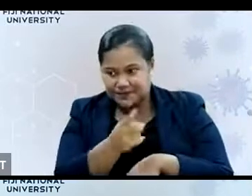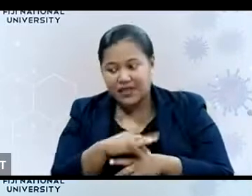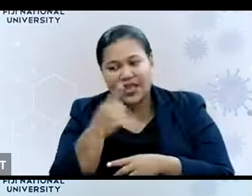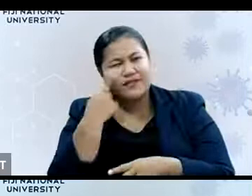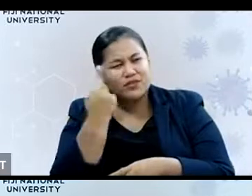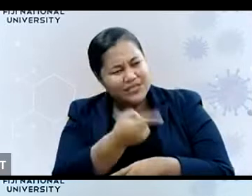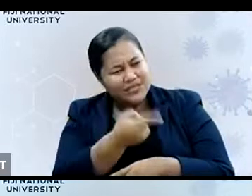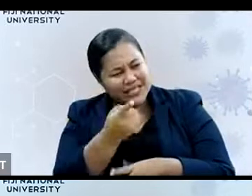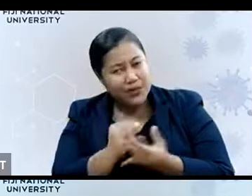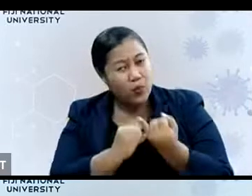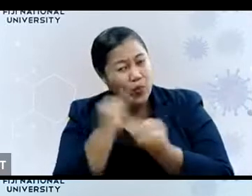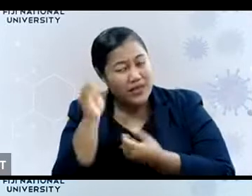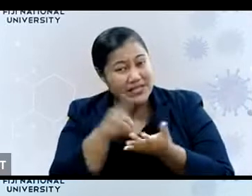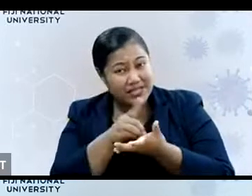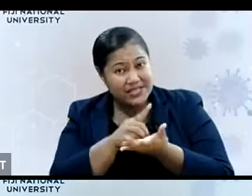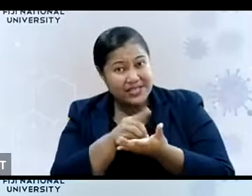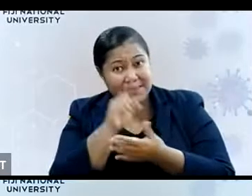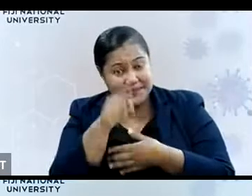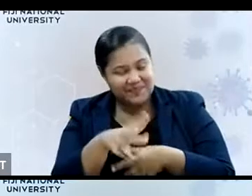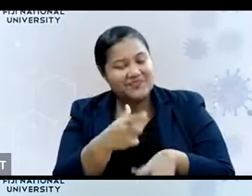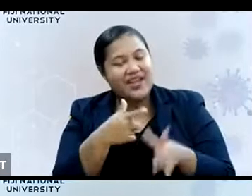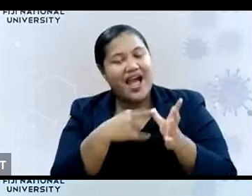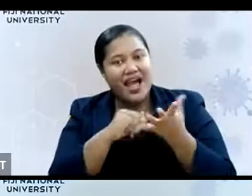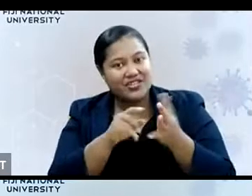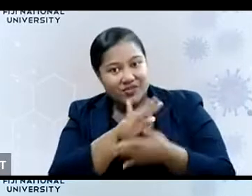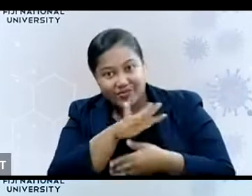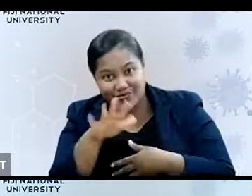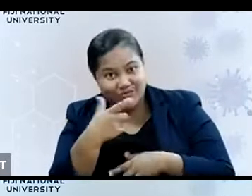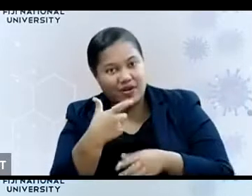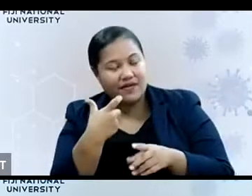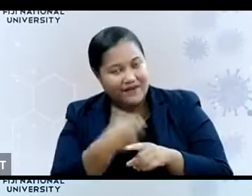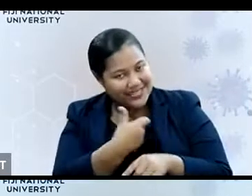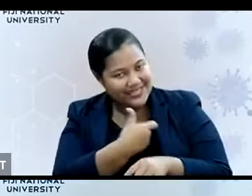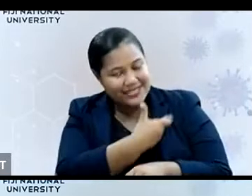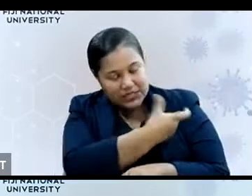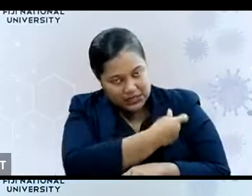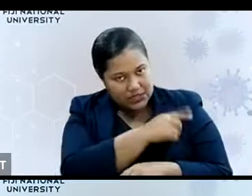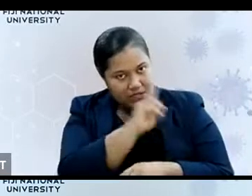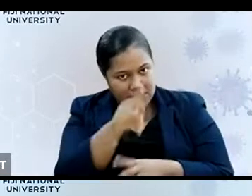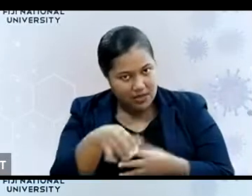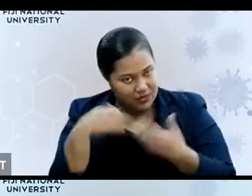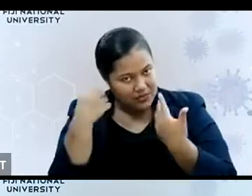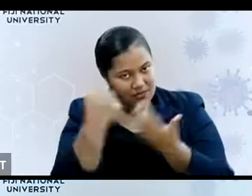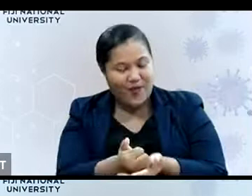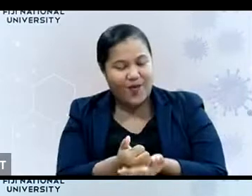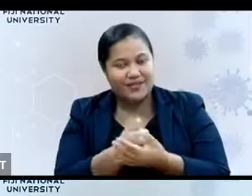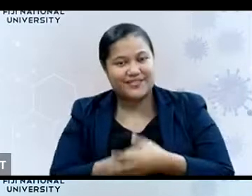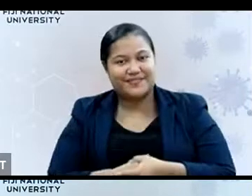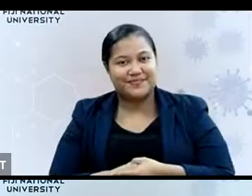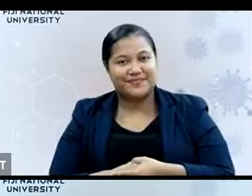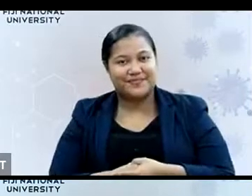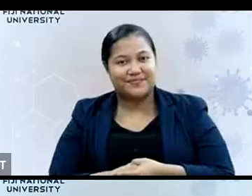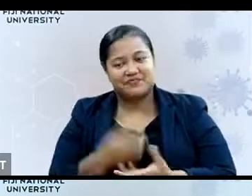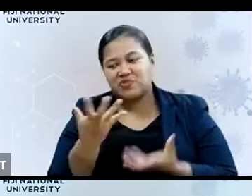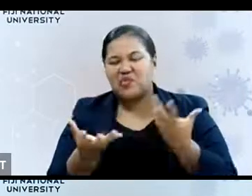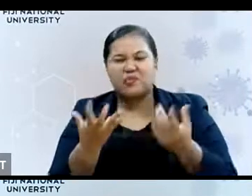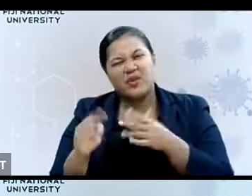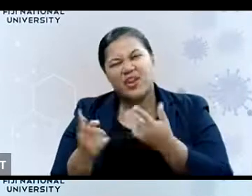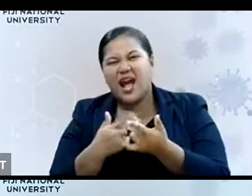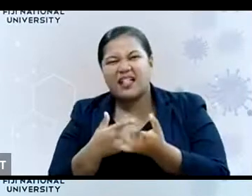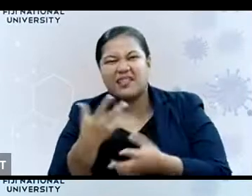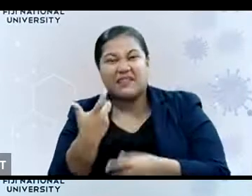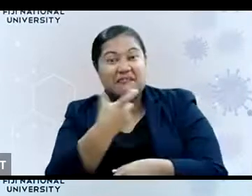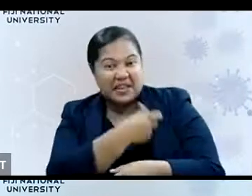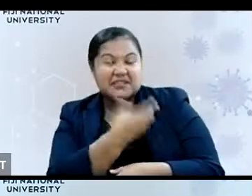severe disease, the AstraZeneca vaccine is right up there in terms of its effectiveness compared to any of the other